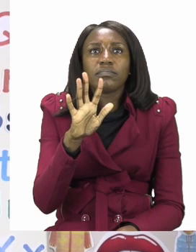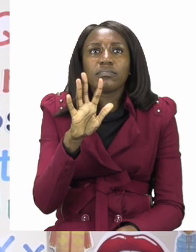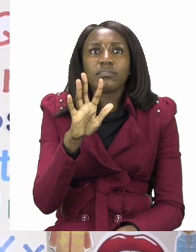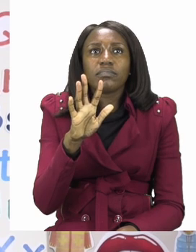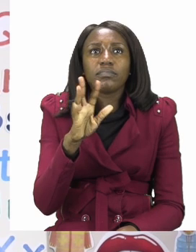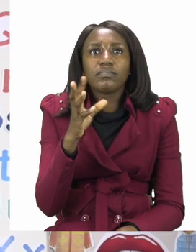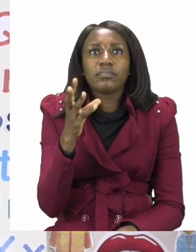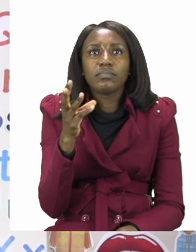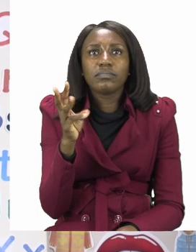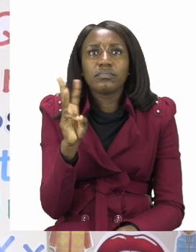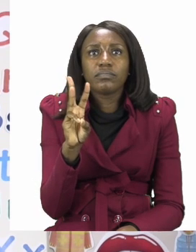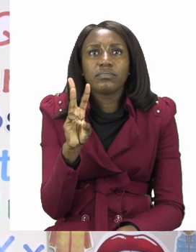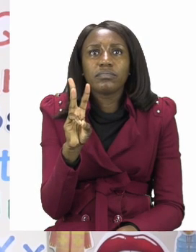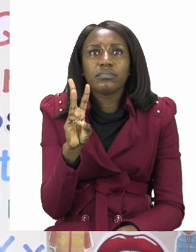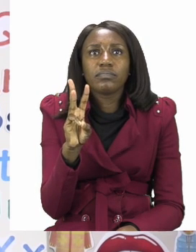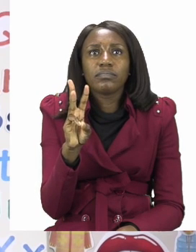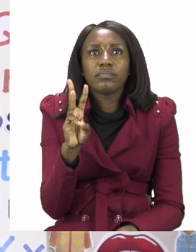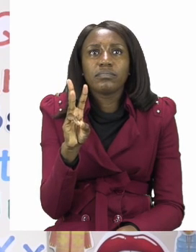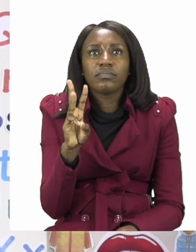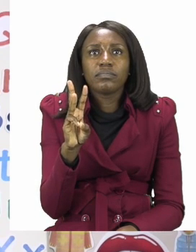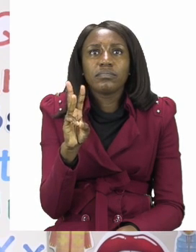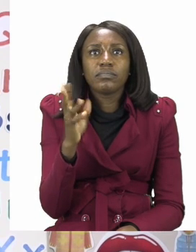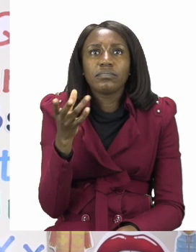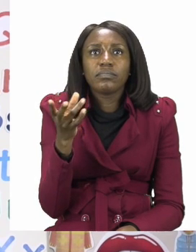5, 6,